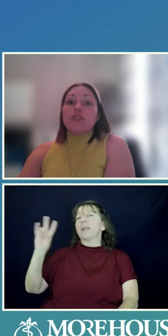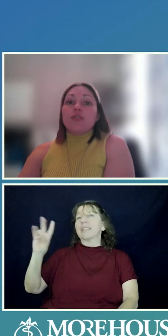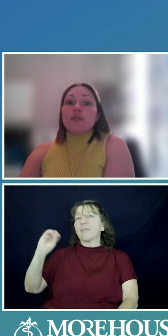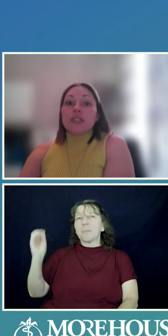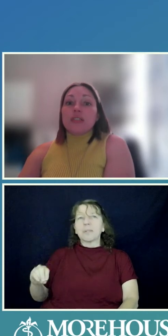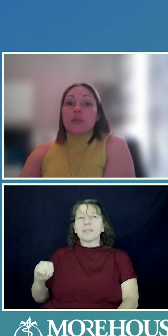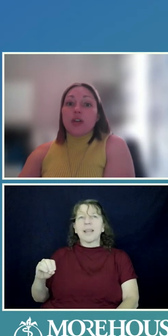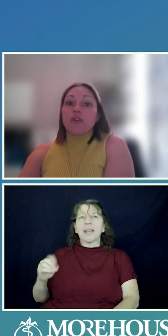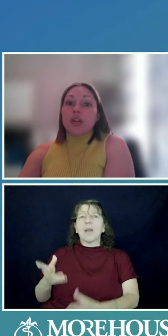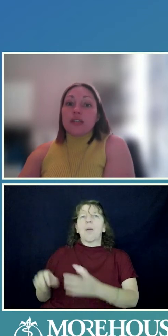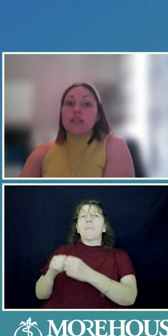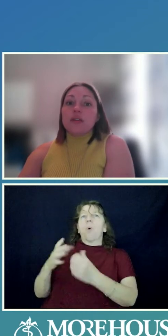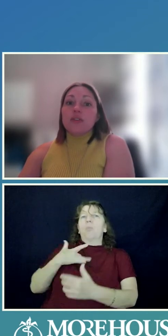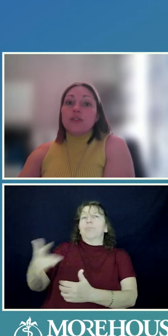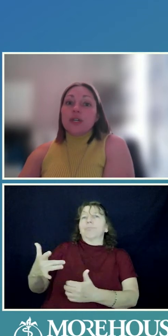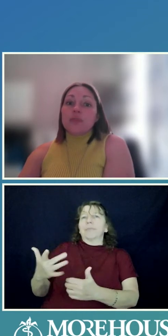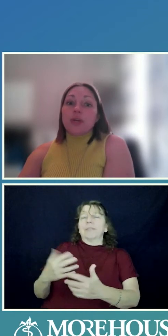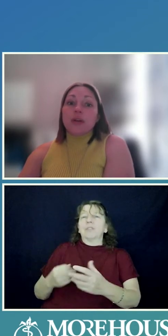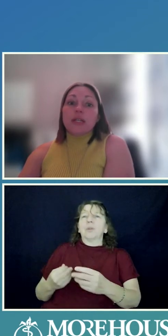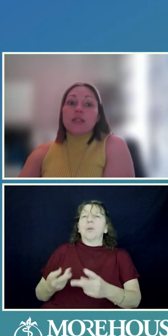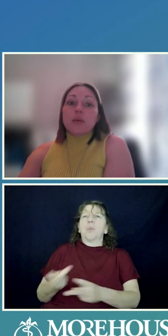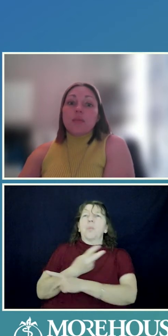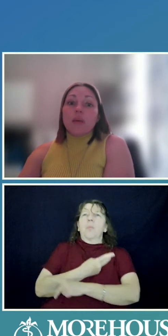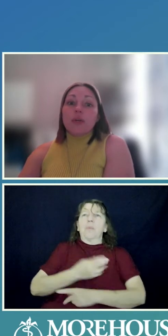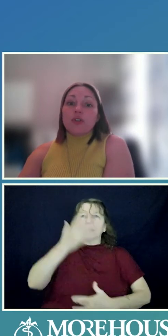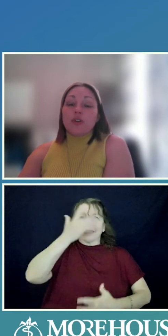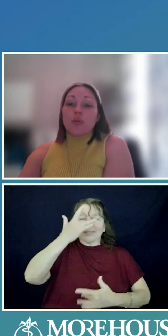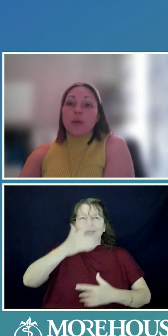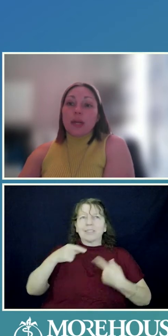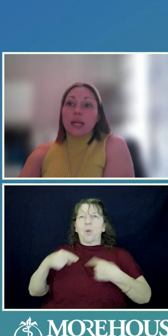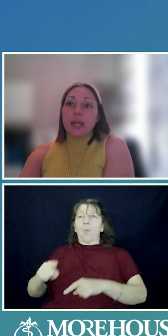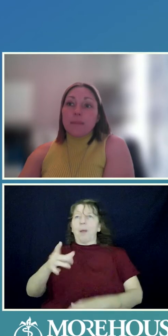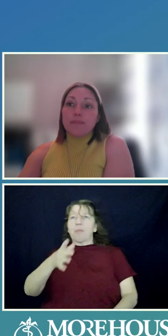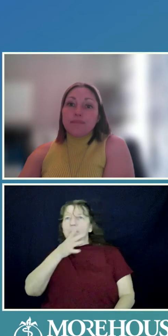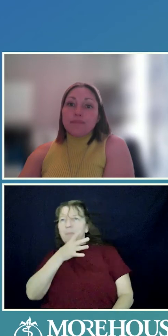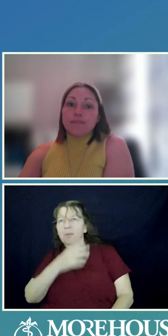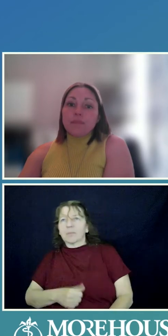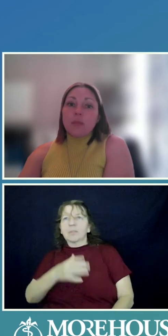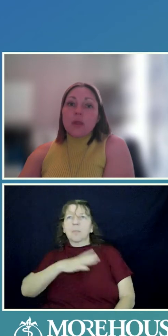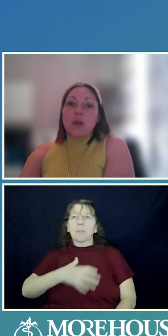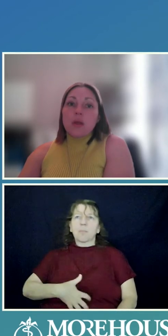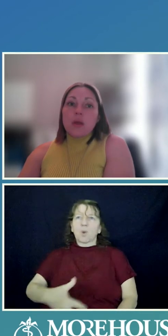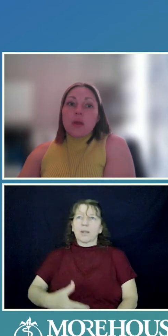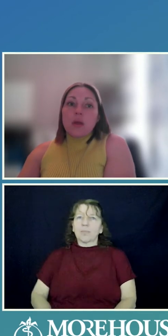county structural racism increased to experience a maternal morbidity.